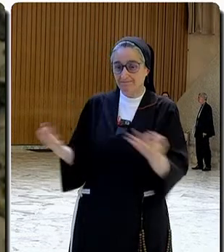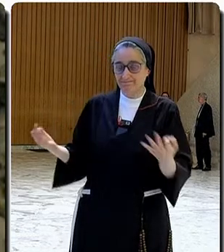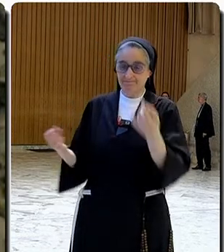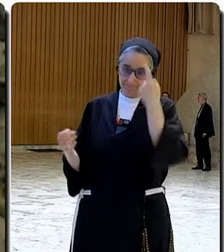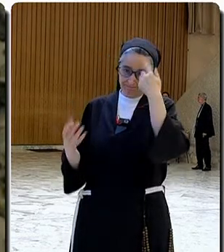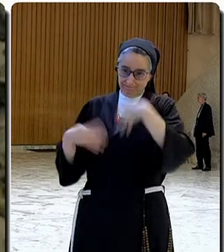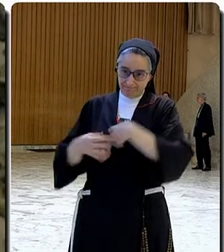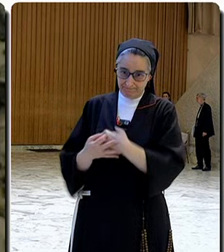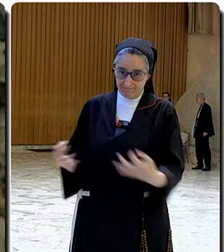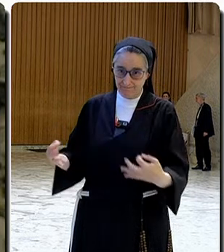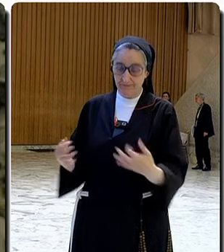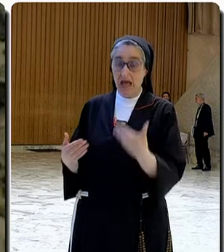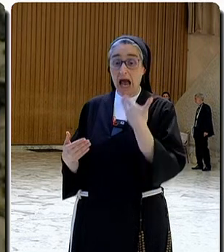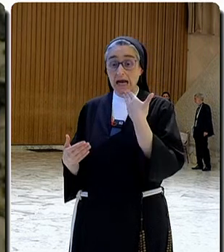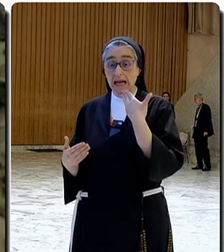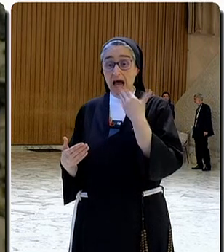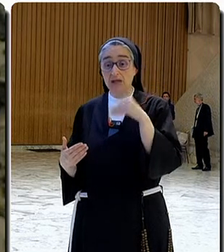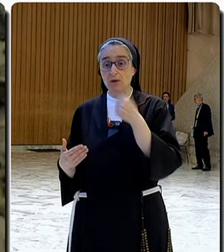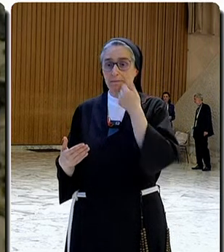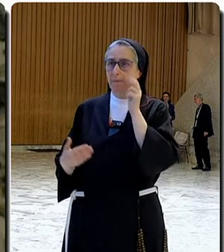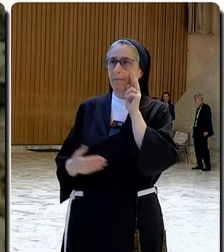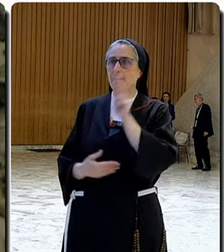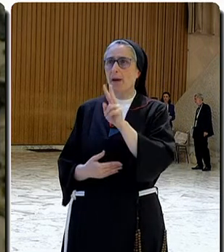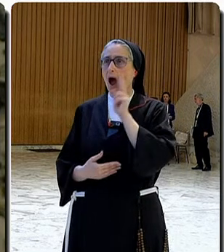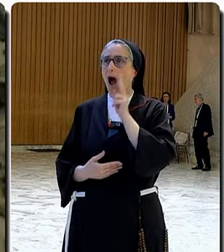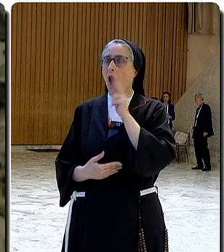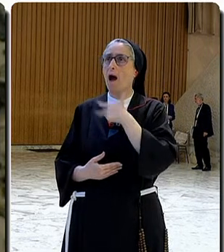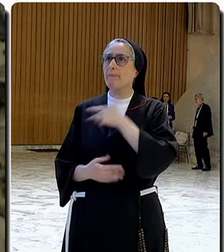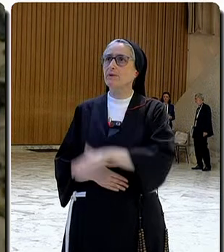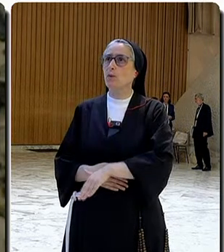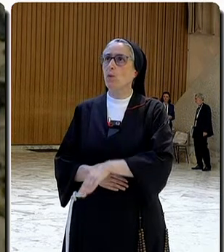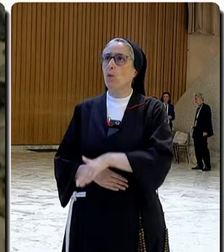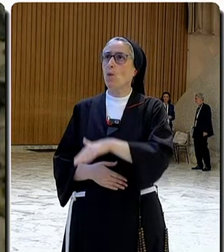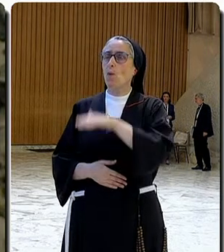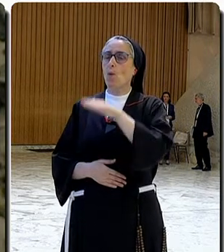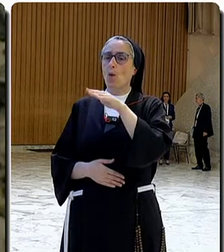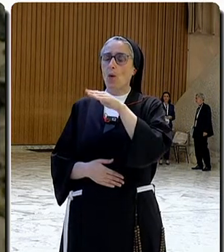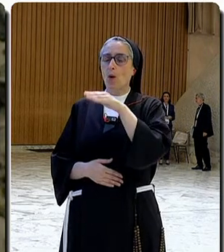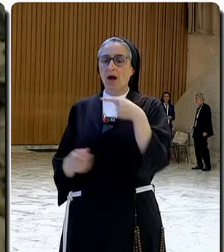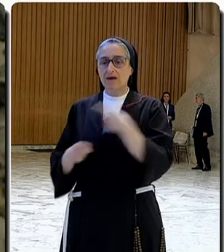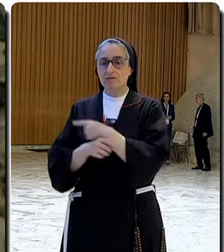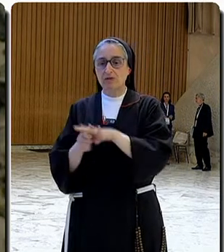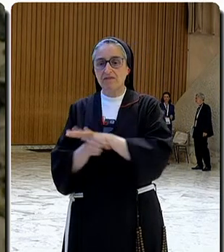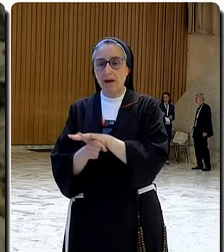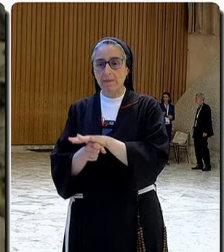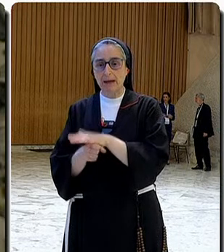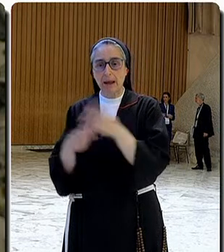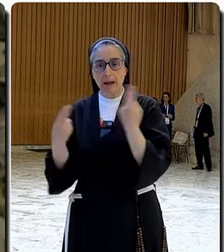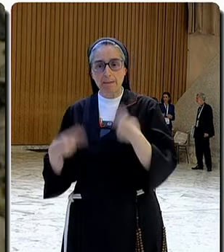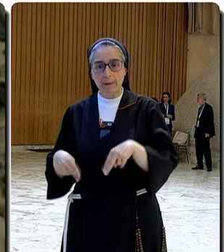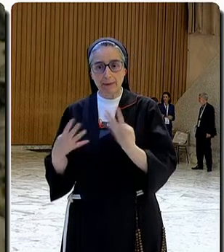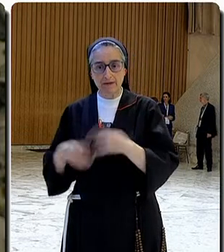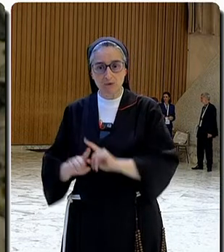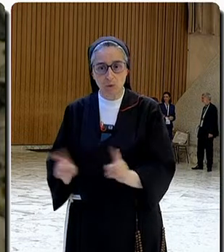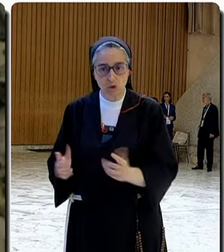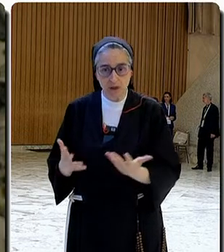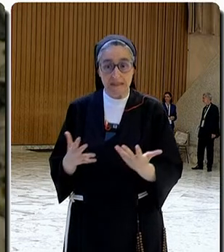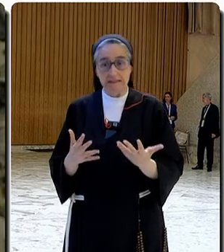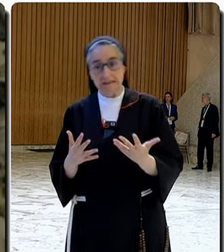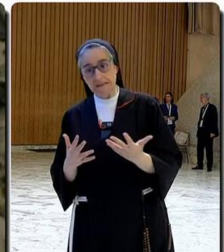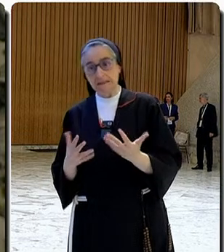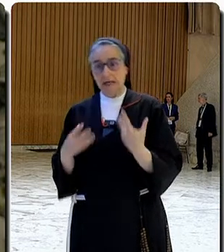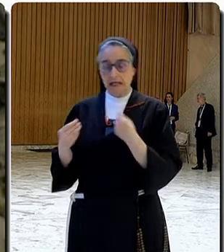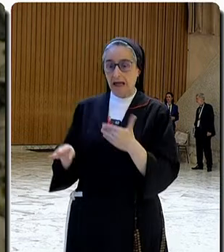and mother. However, growing up in dysfunctional families can leave deep scars on